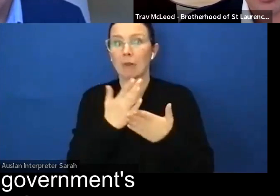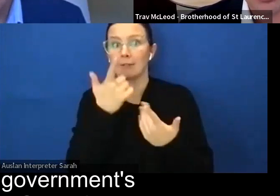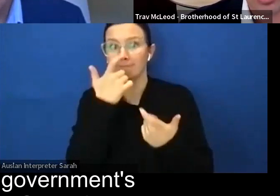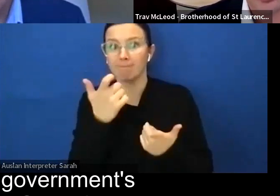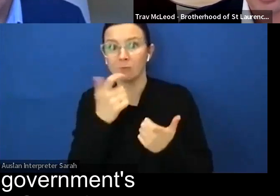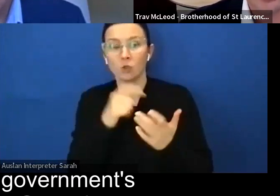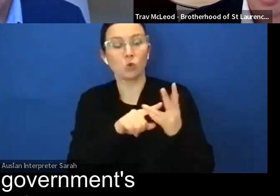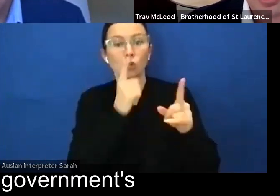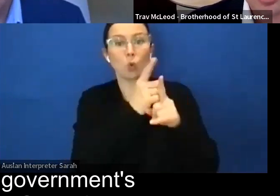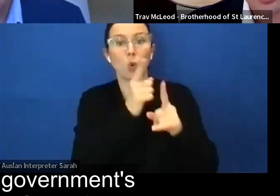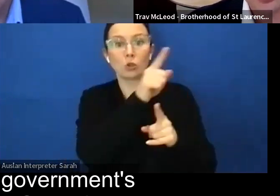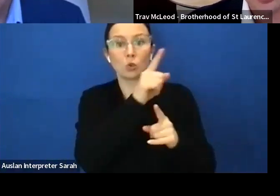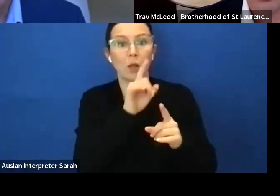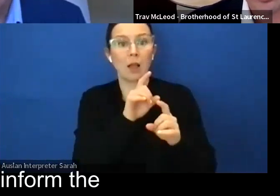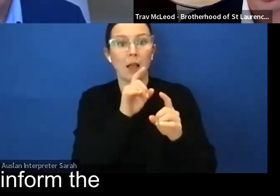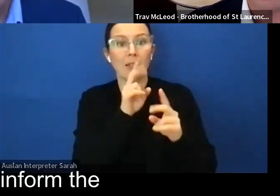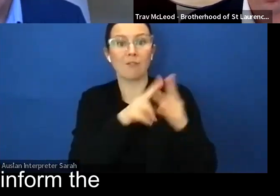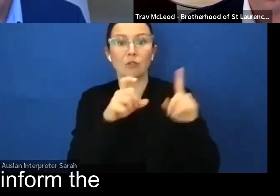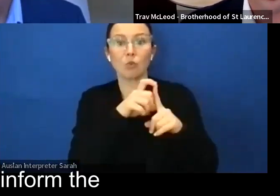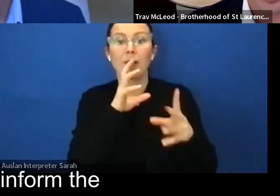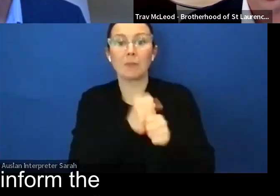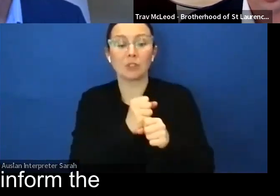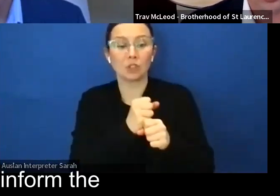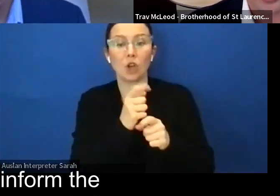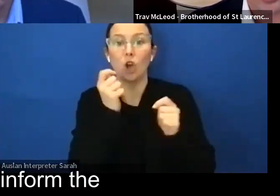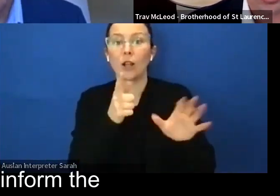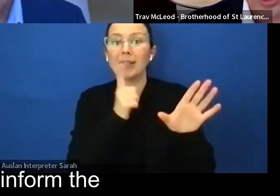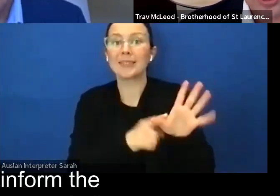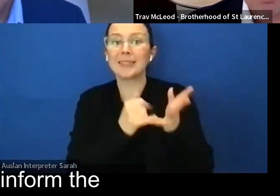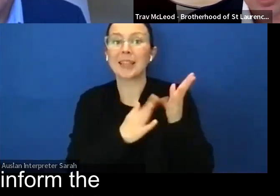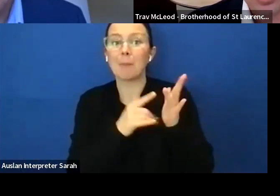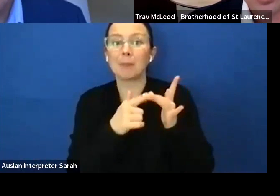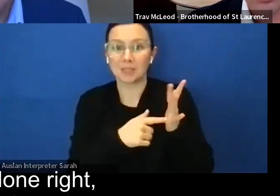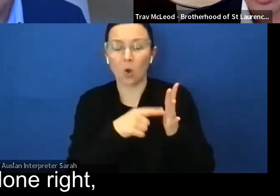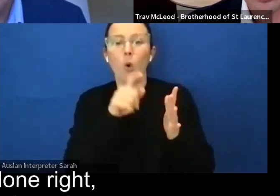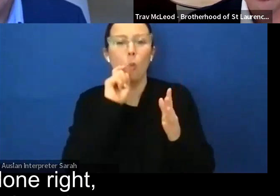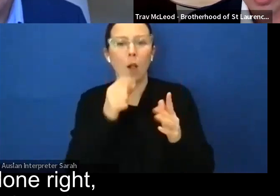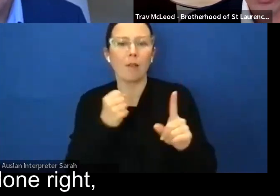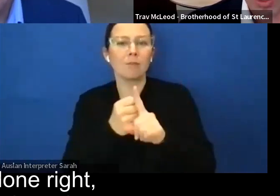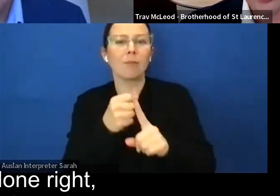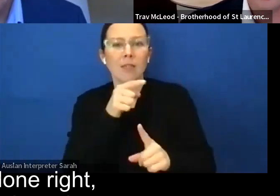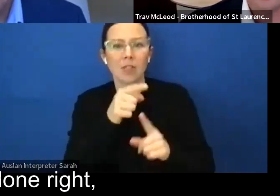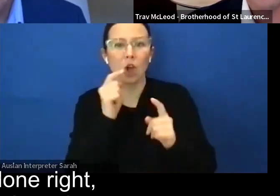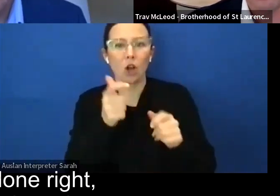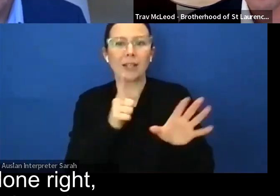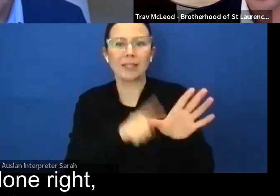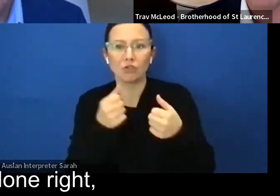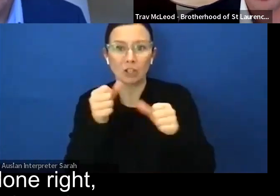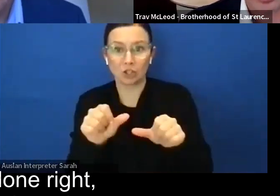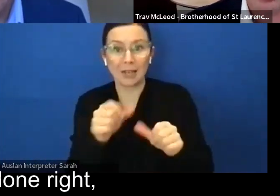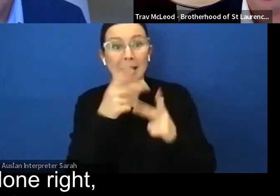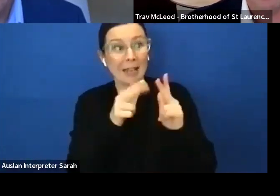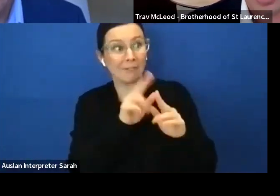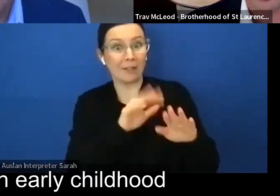federal government's Early Years Summit, which will inform the National Early Years Strategy, which, if done right, will